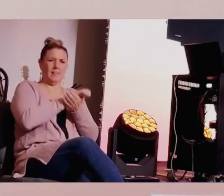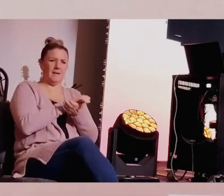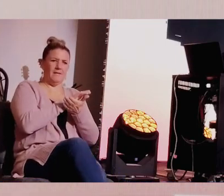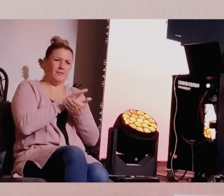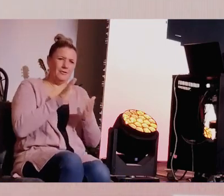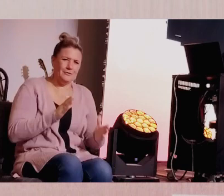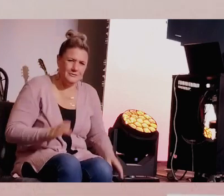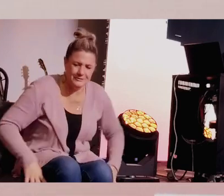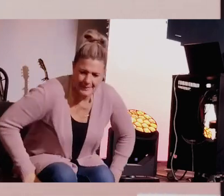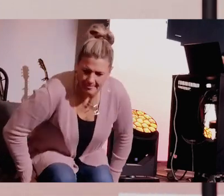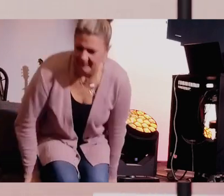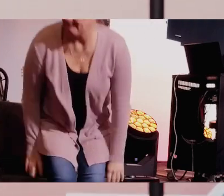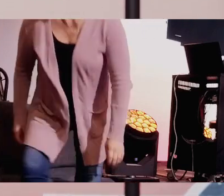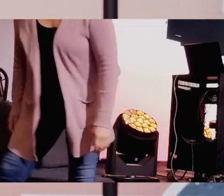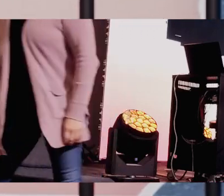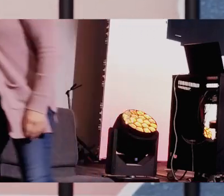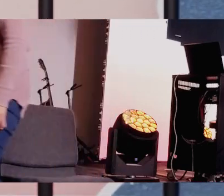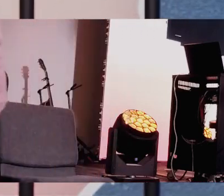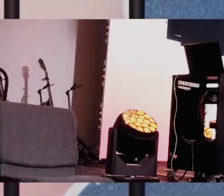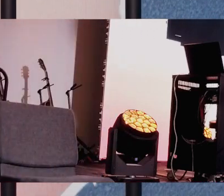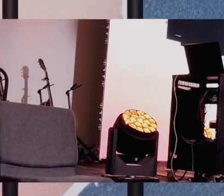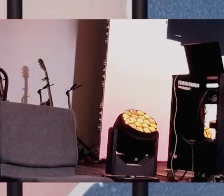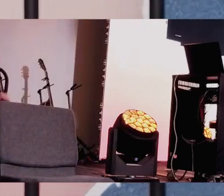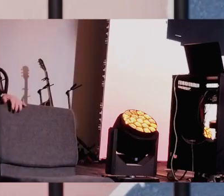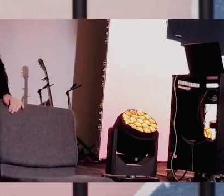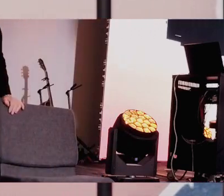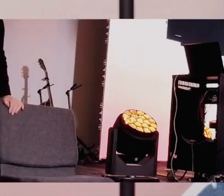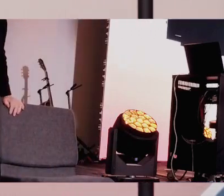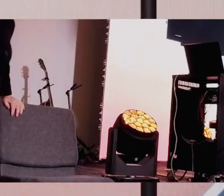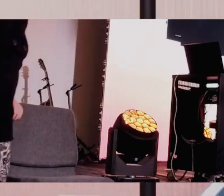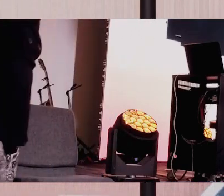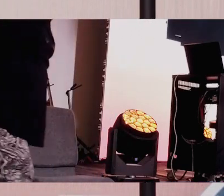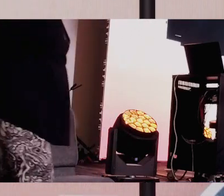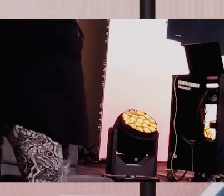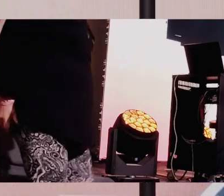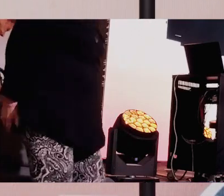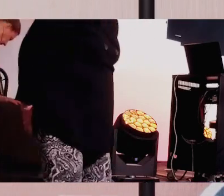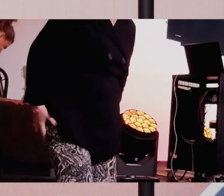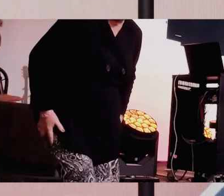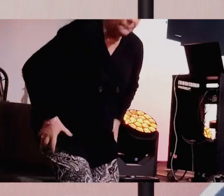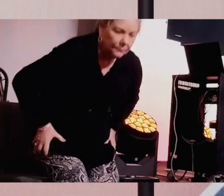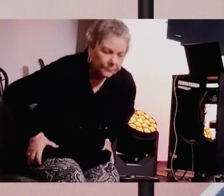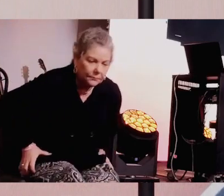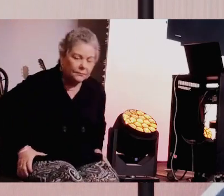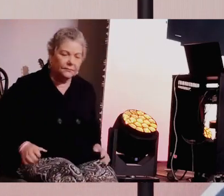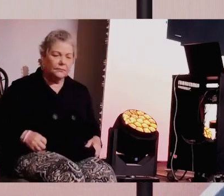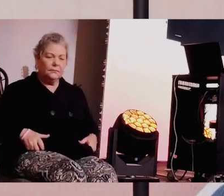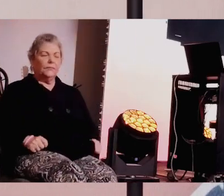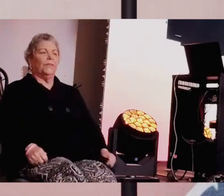and it's clearly when it comes to one simple truth that needs to be walked out for the fullness to come in that particular area of their